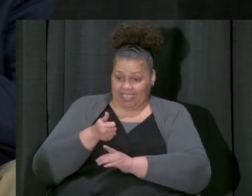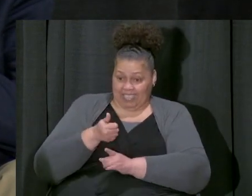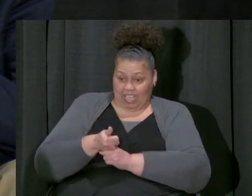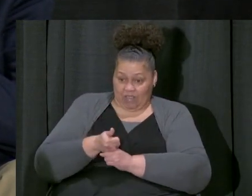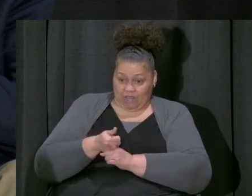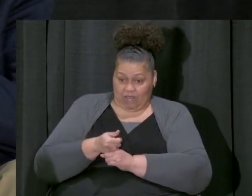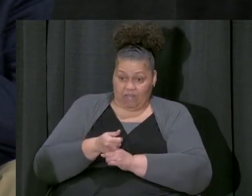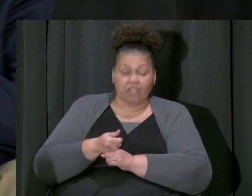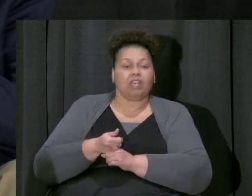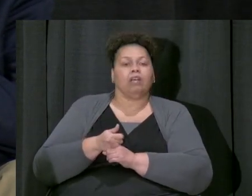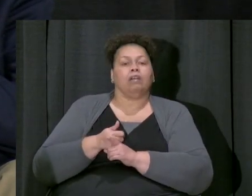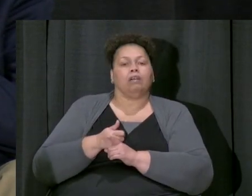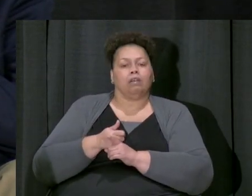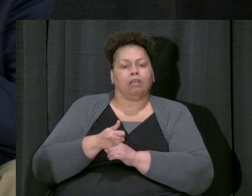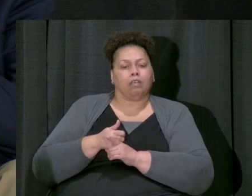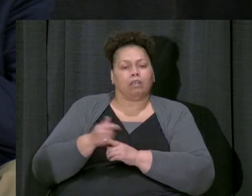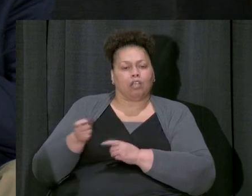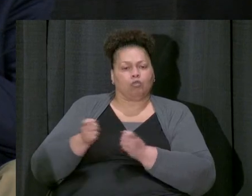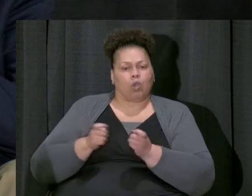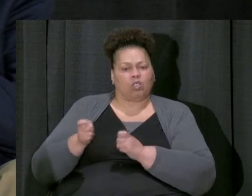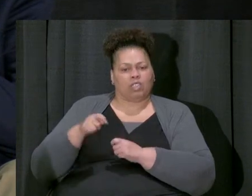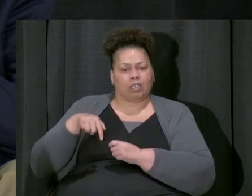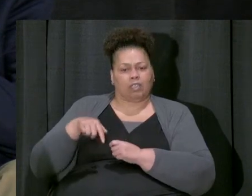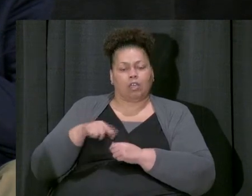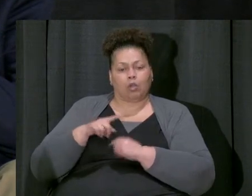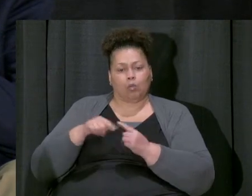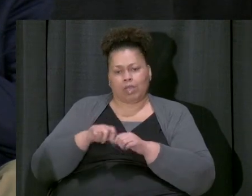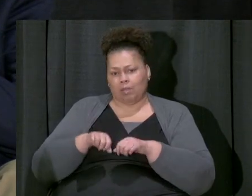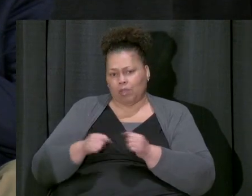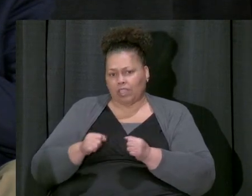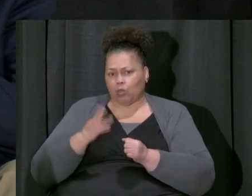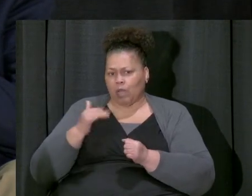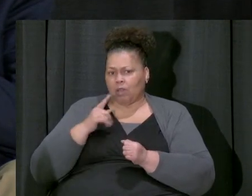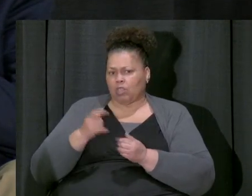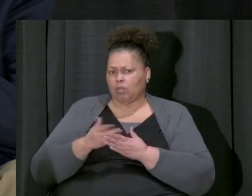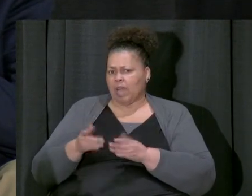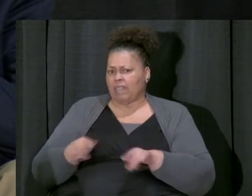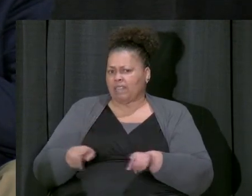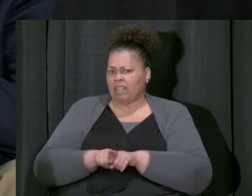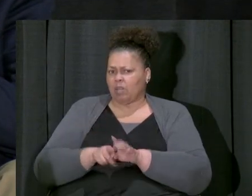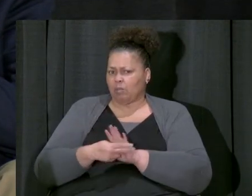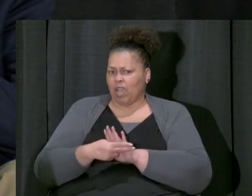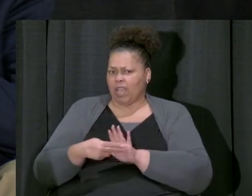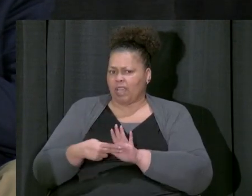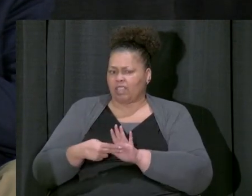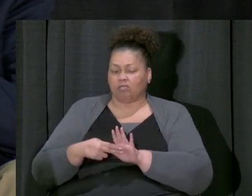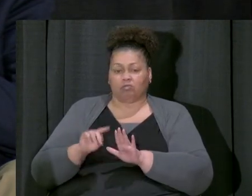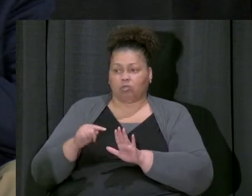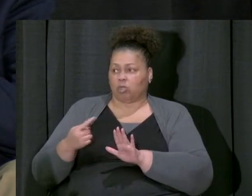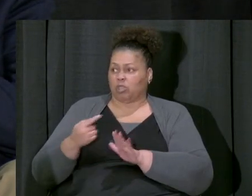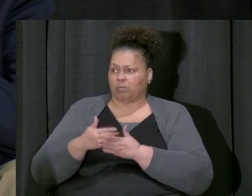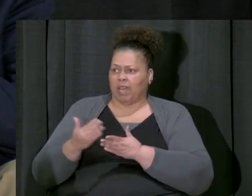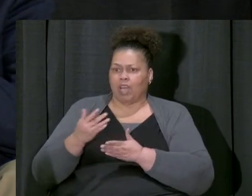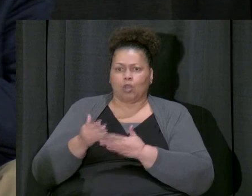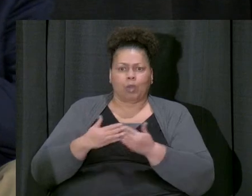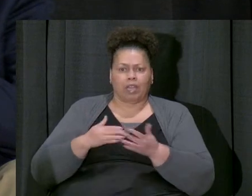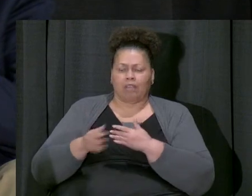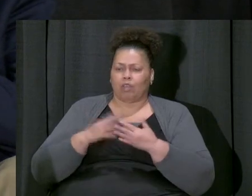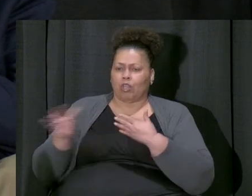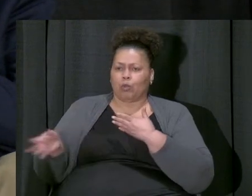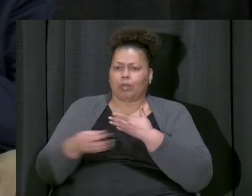it, then when it breaks, why would you buy the same brand? You just buy whatever brand that's going to plug on the